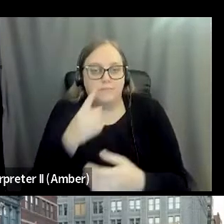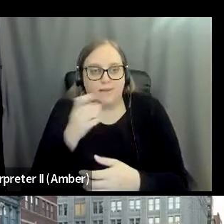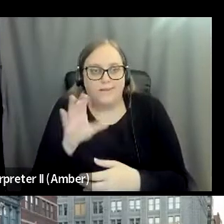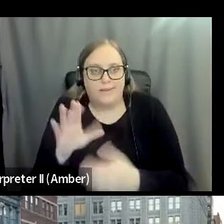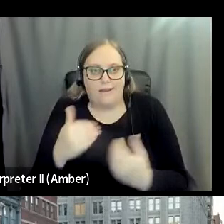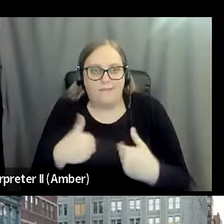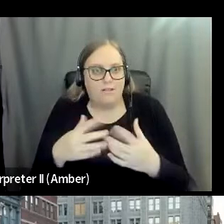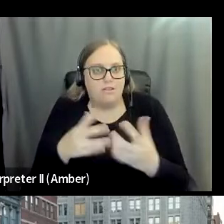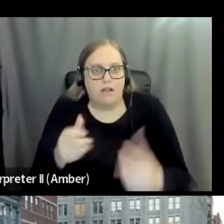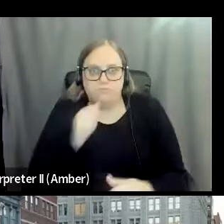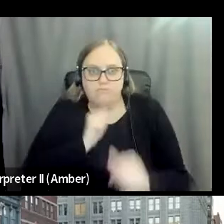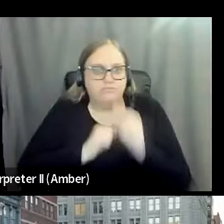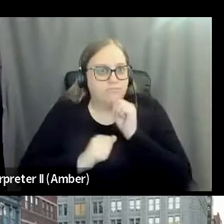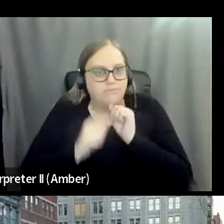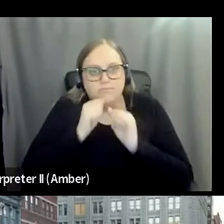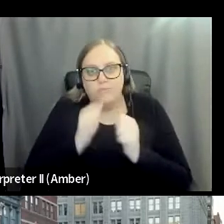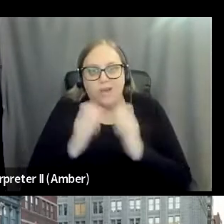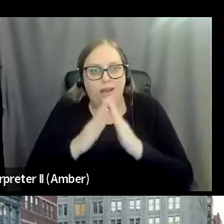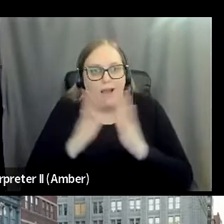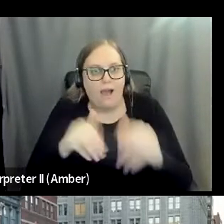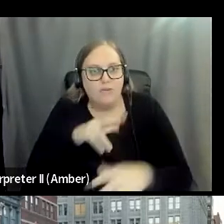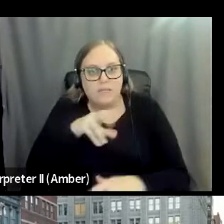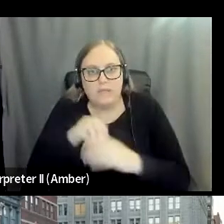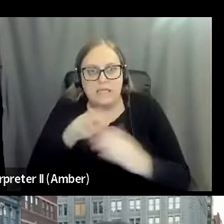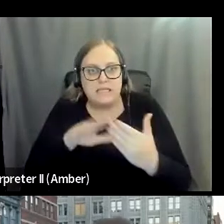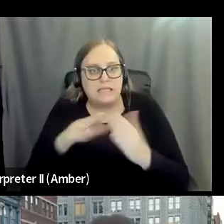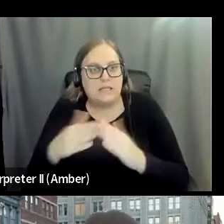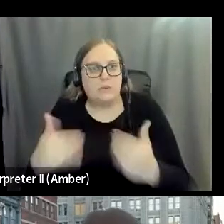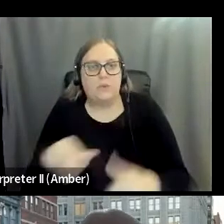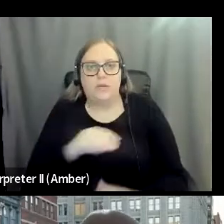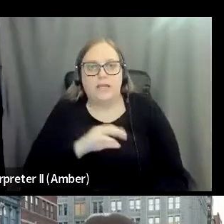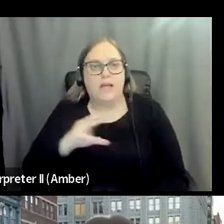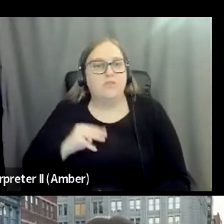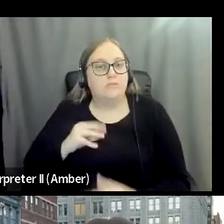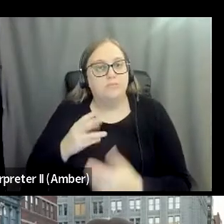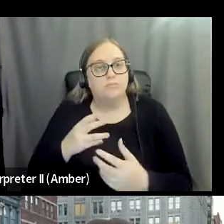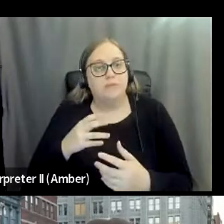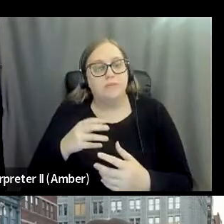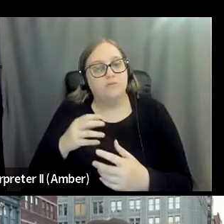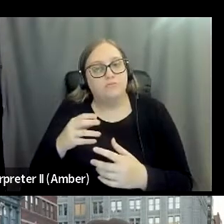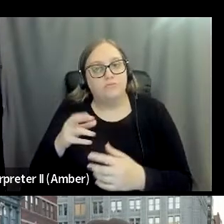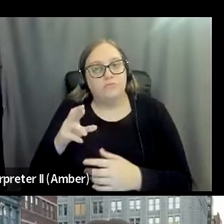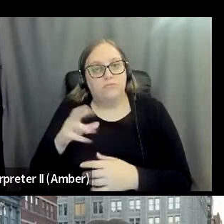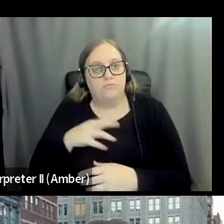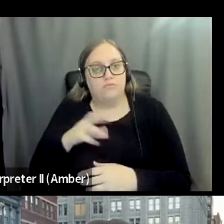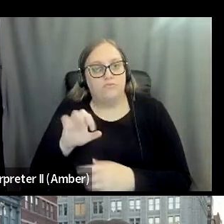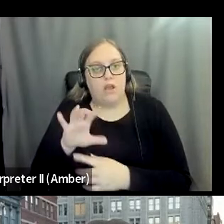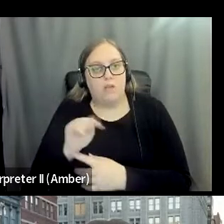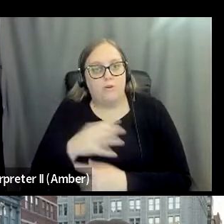to endure with housing in this city. Councilmember Robert White, wouldn't you agree? I would.